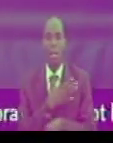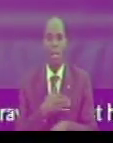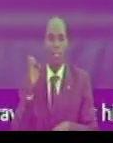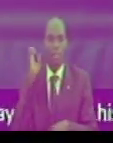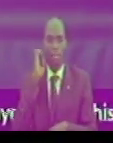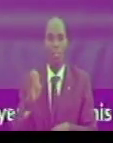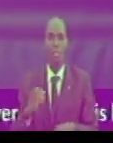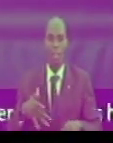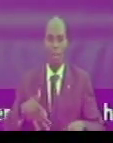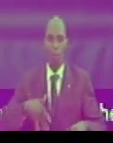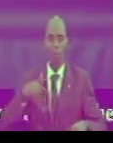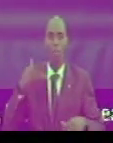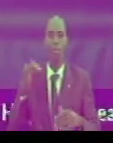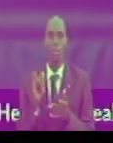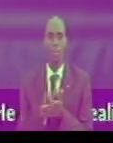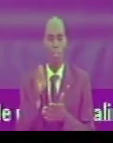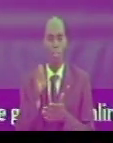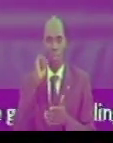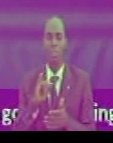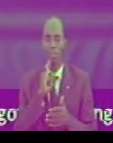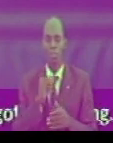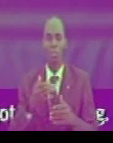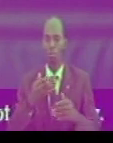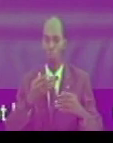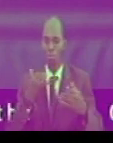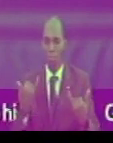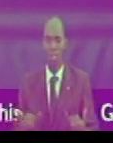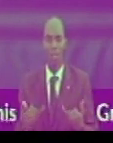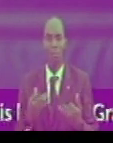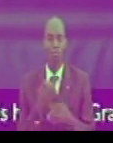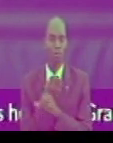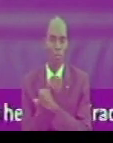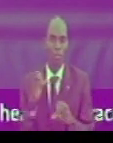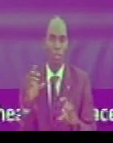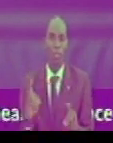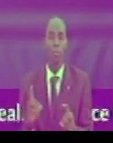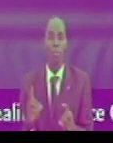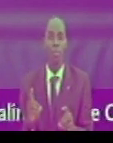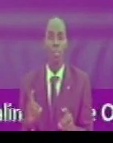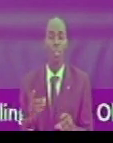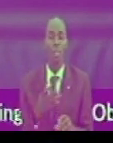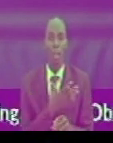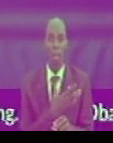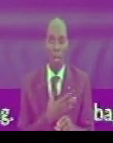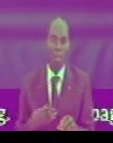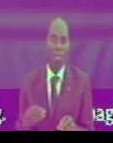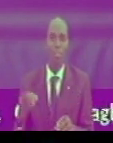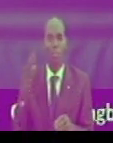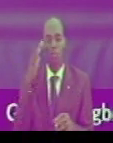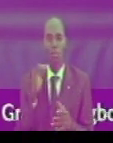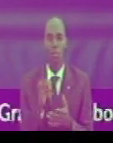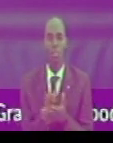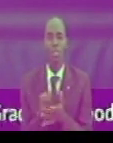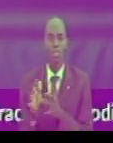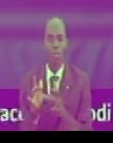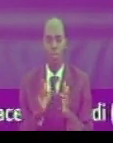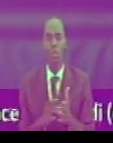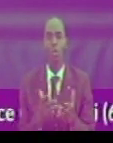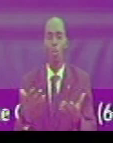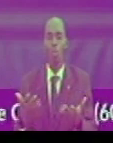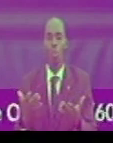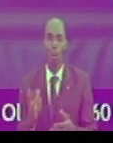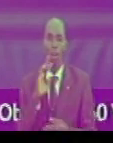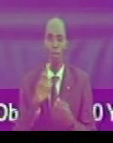that Jesus wants me to come to him first before he will do this for me. 4 months ago, I noticed this